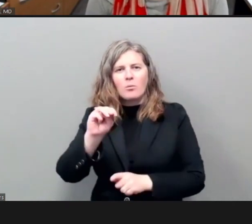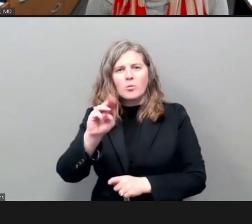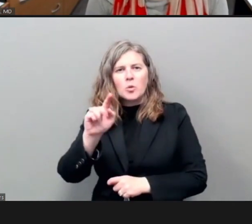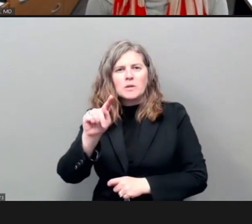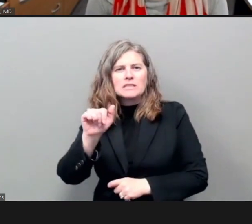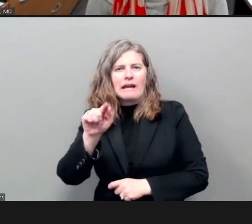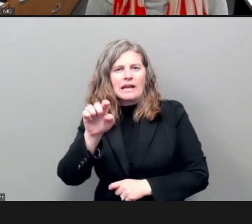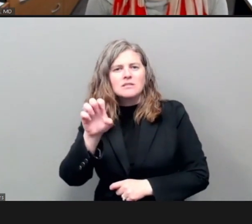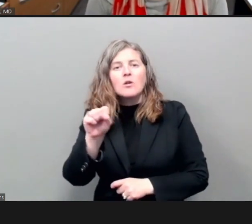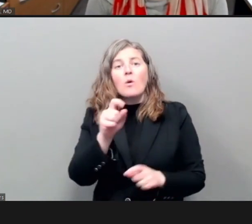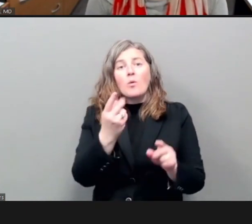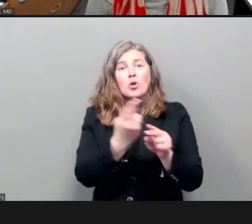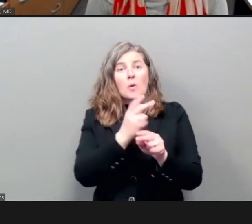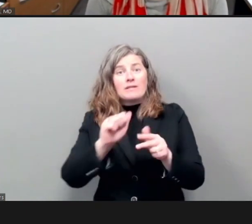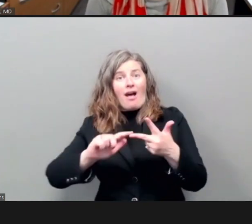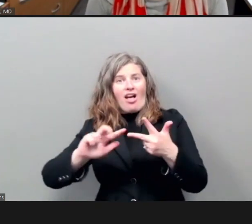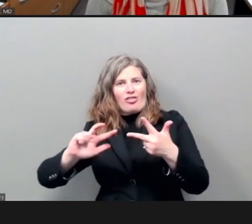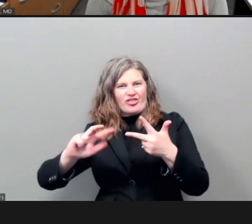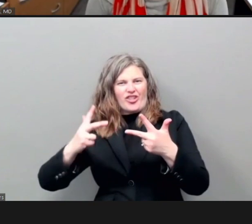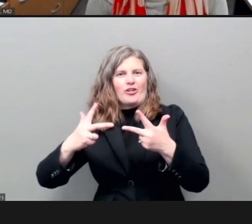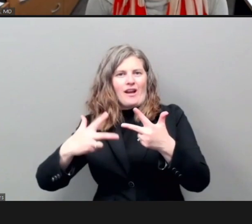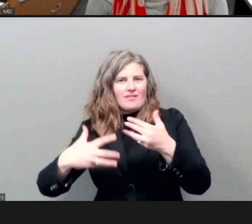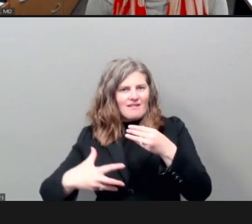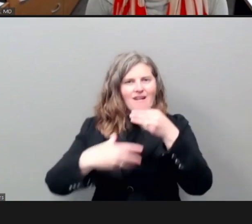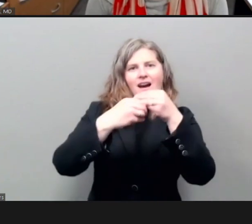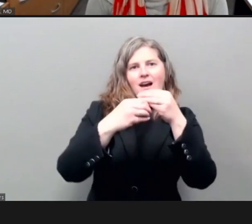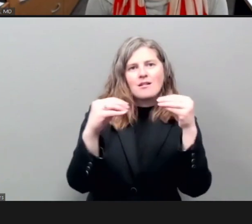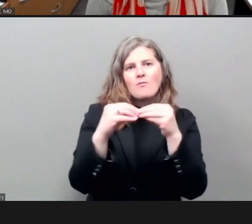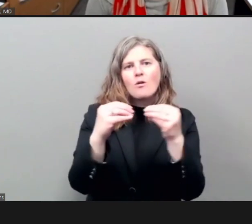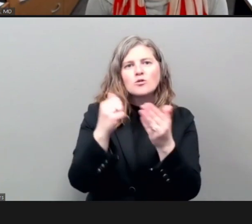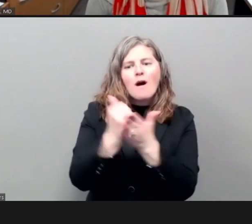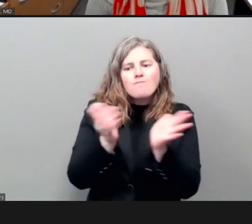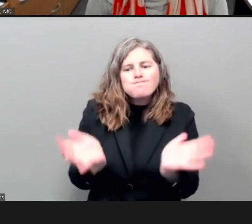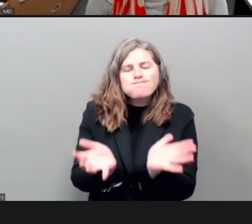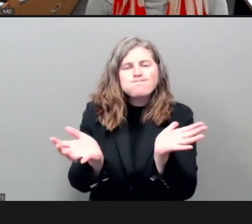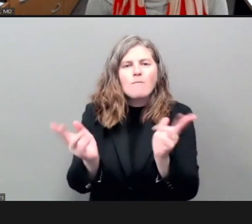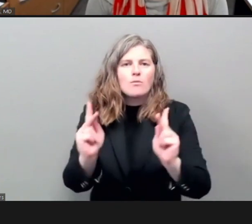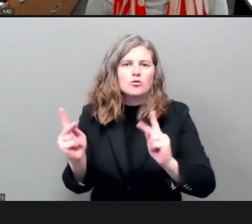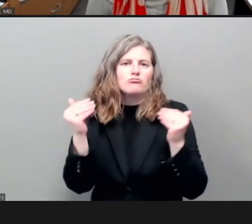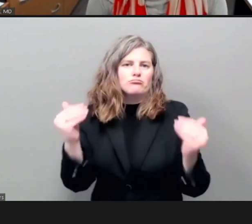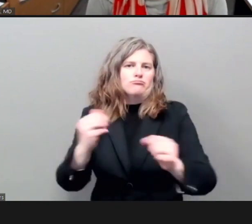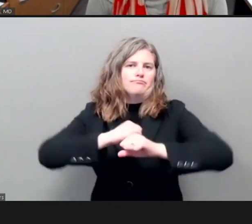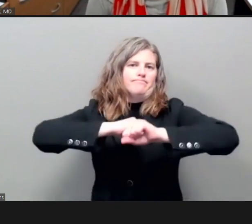that as an adjunct to the immunity that our population already has. Thank you.